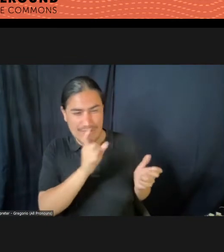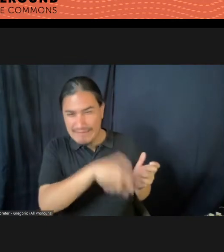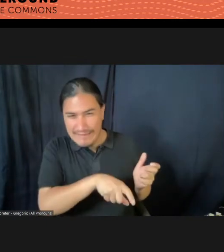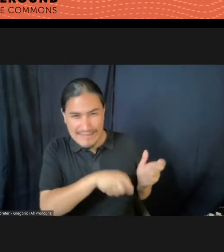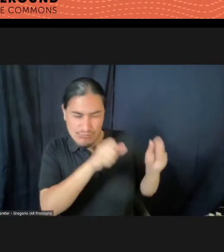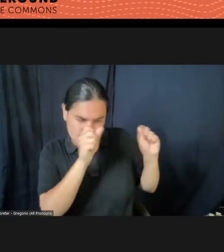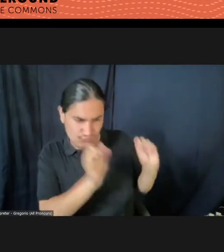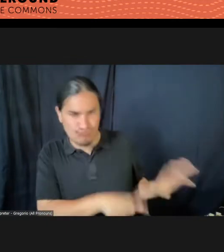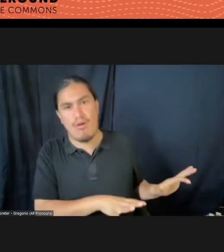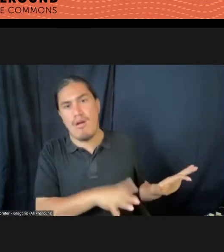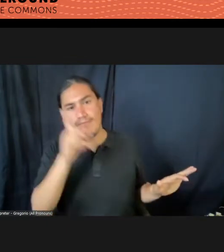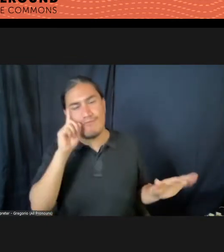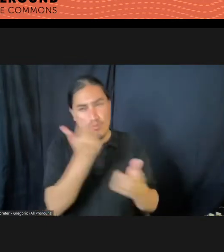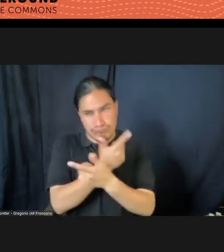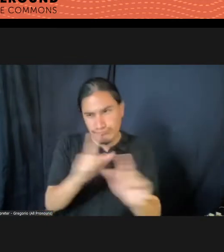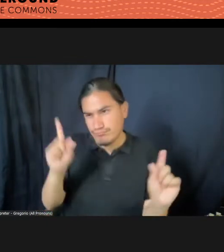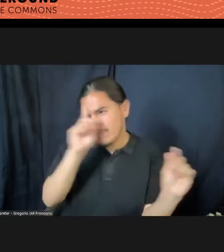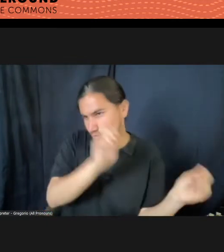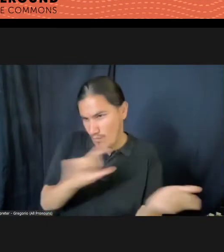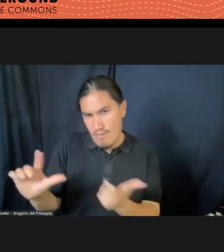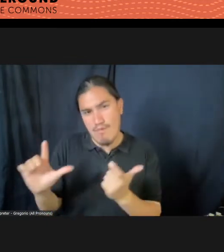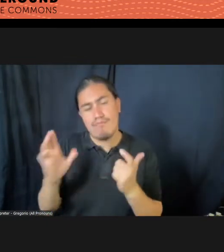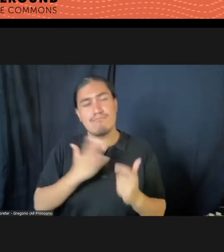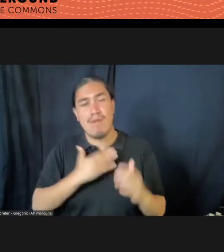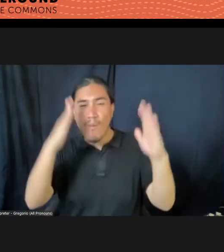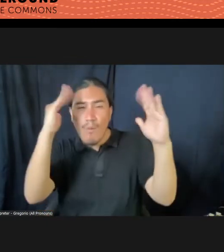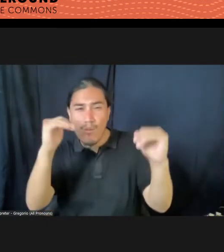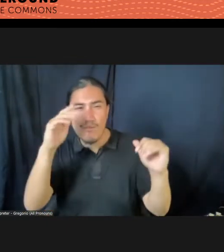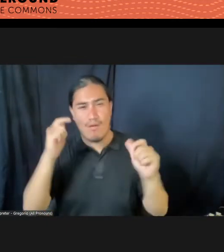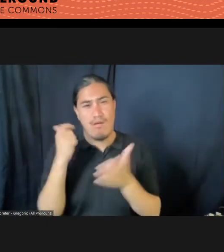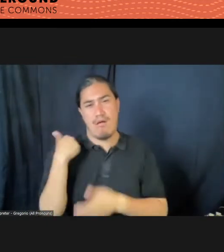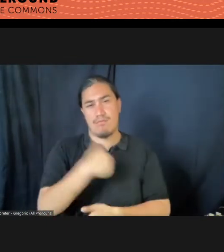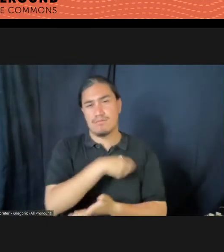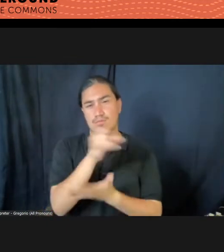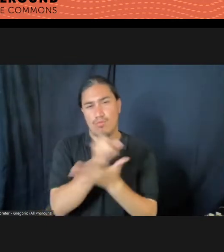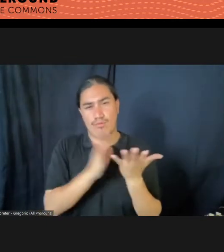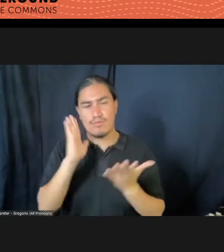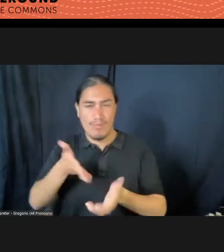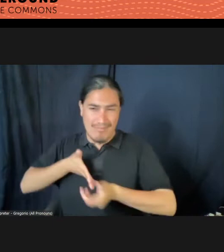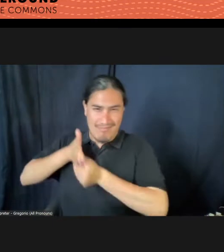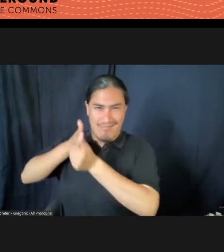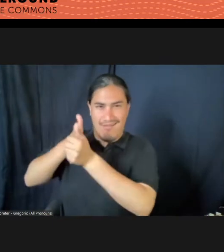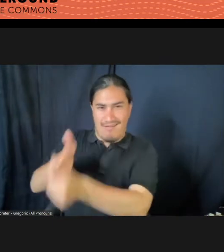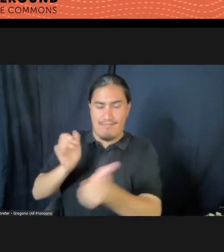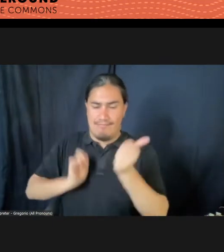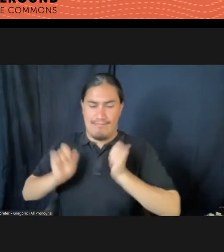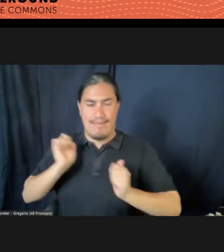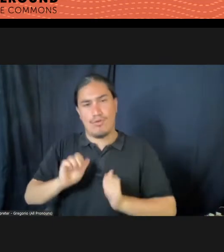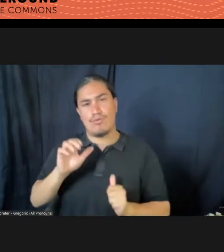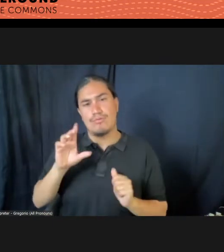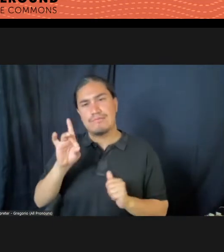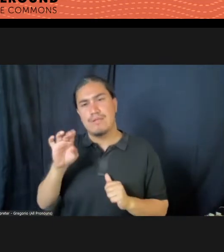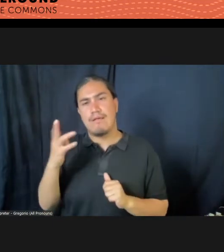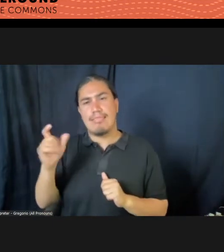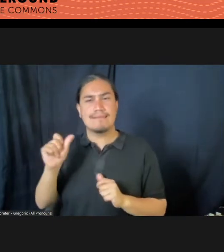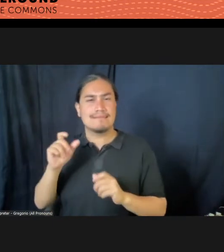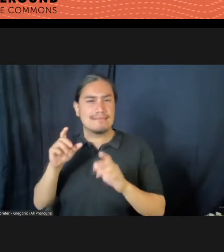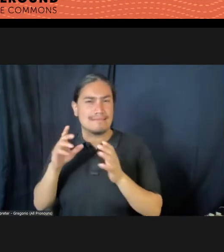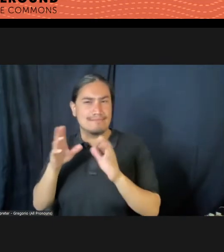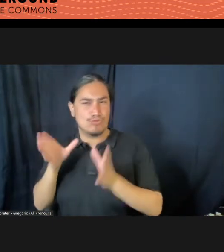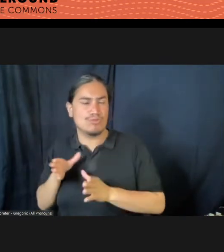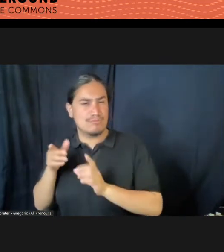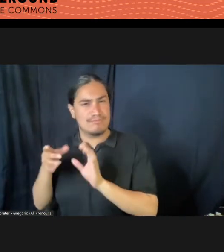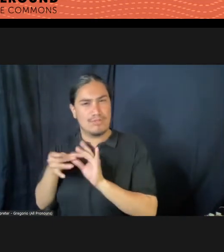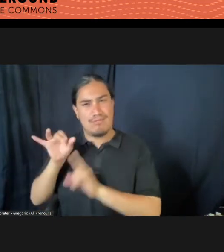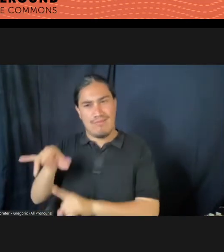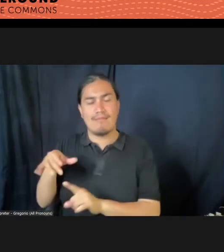for everyone. It's my hope us artists will be guided by, as theater artist Douglas Turner Ward puts it, the